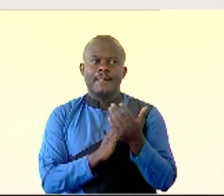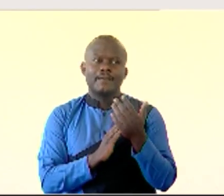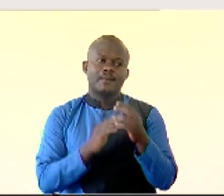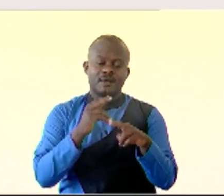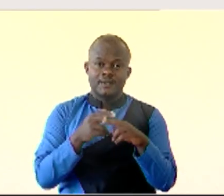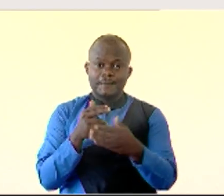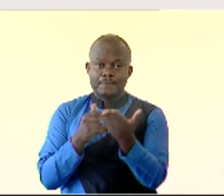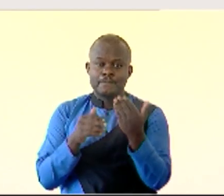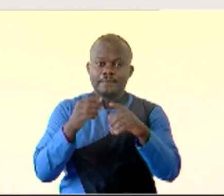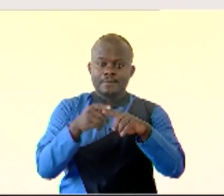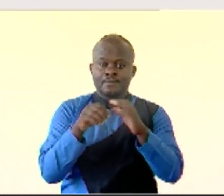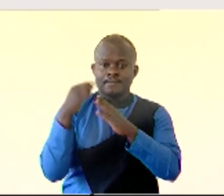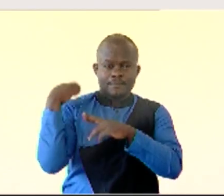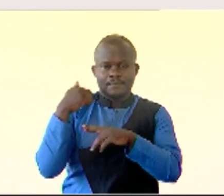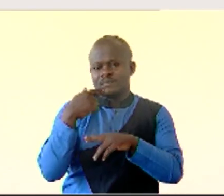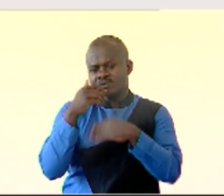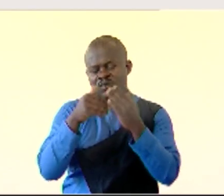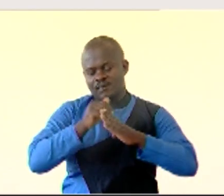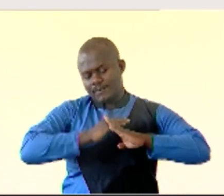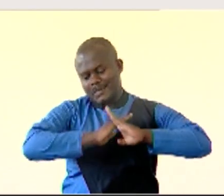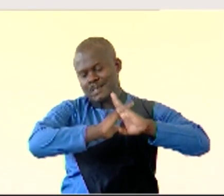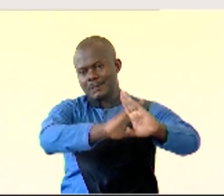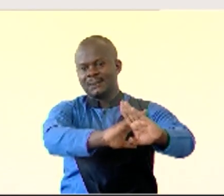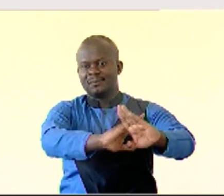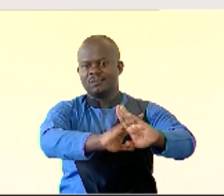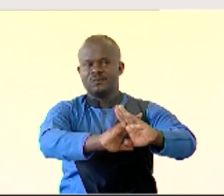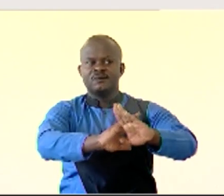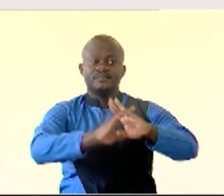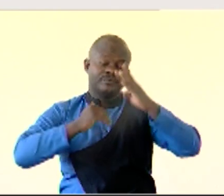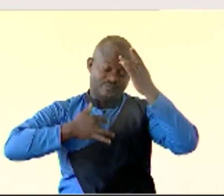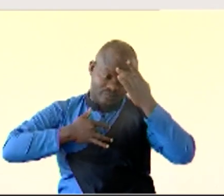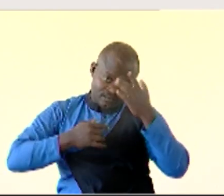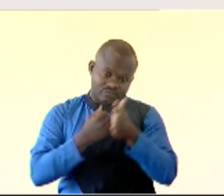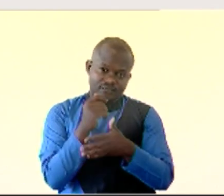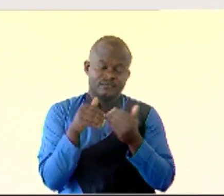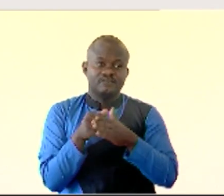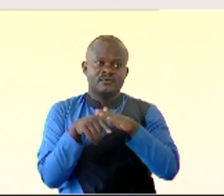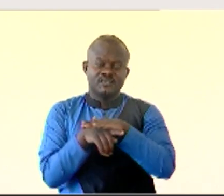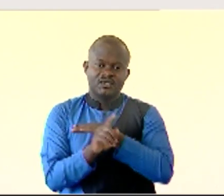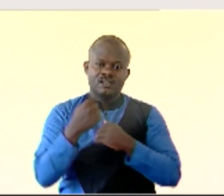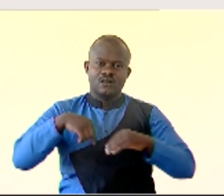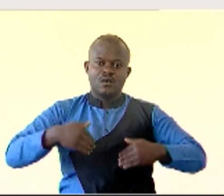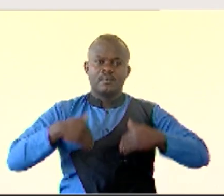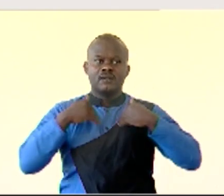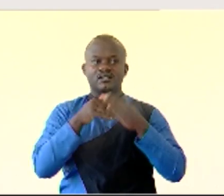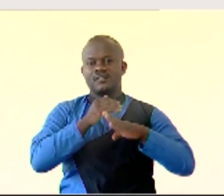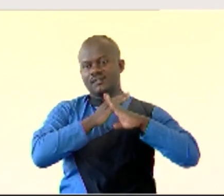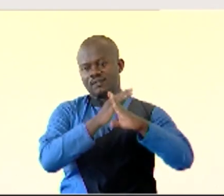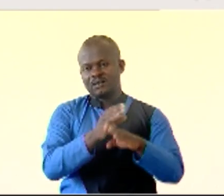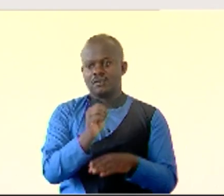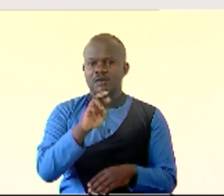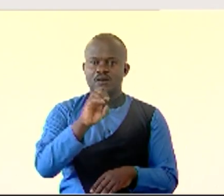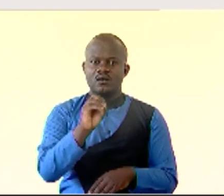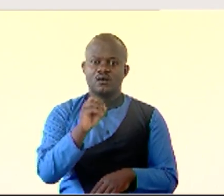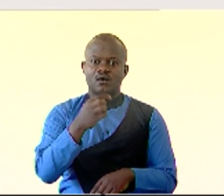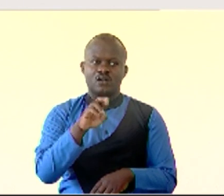lymphocytes, they are responsible to fight the disease-causing agent that has entered into our body, that is attacking microorganisms